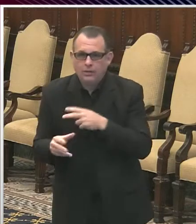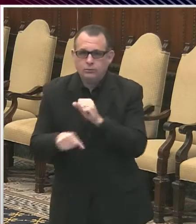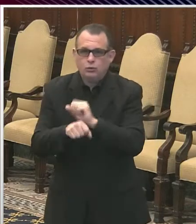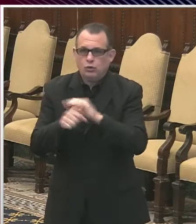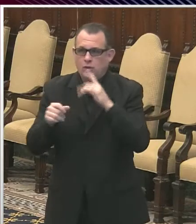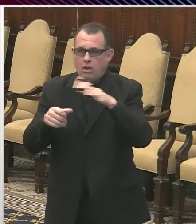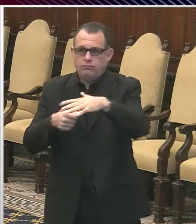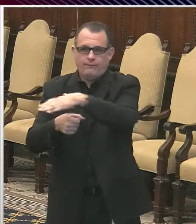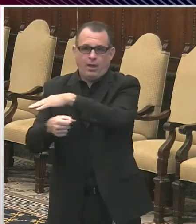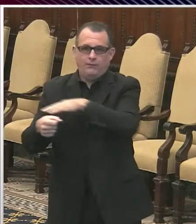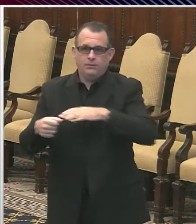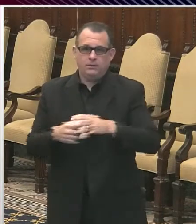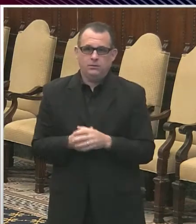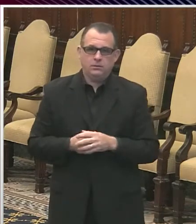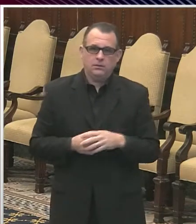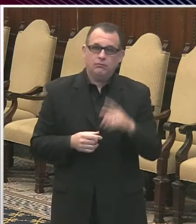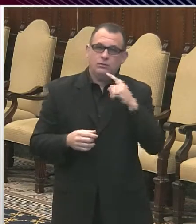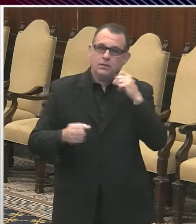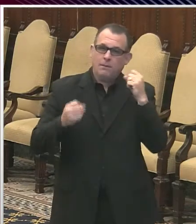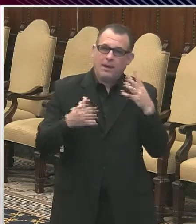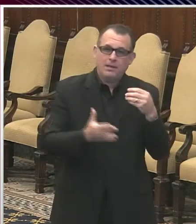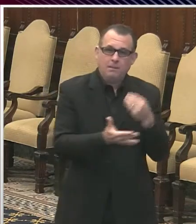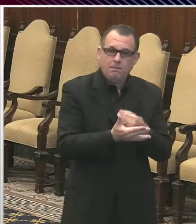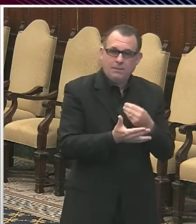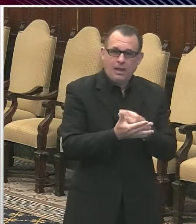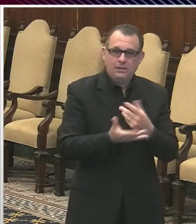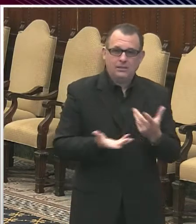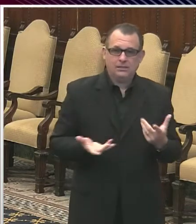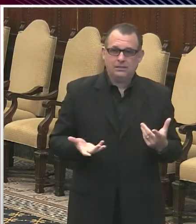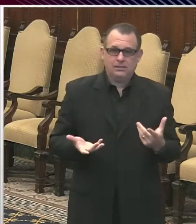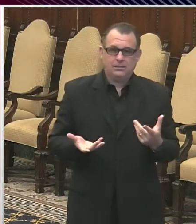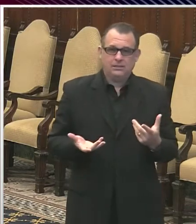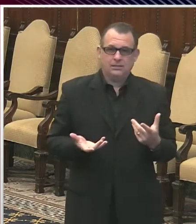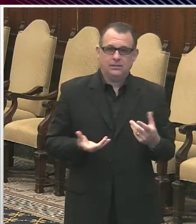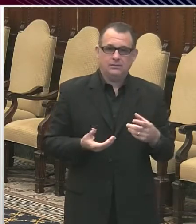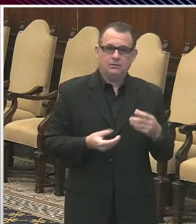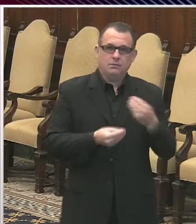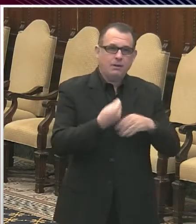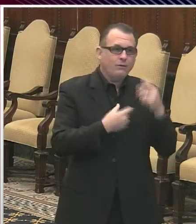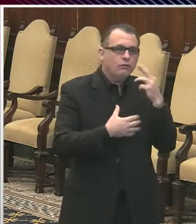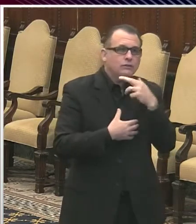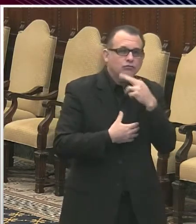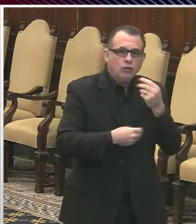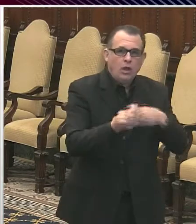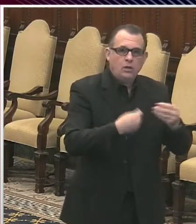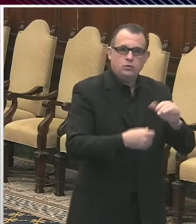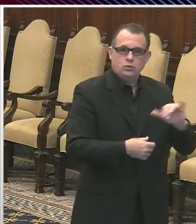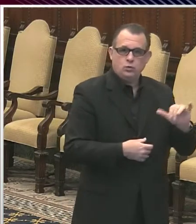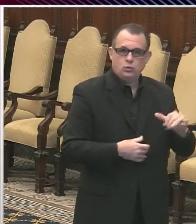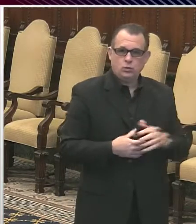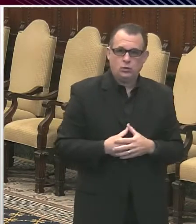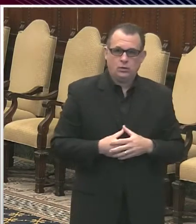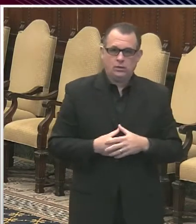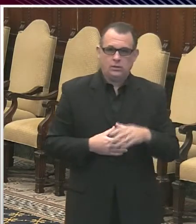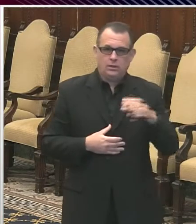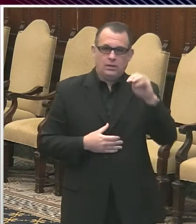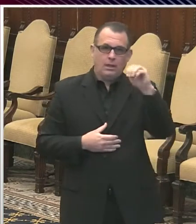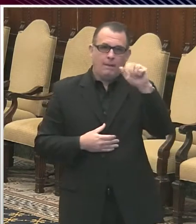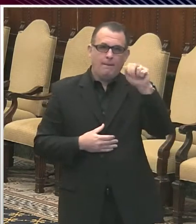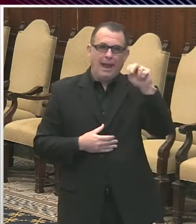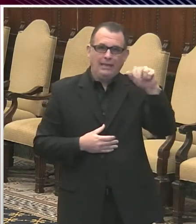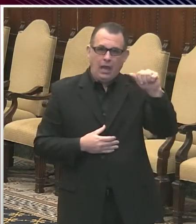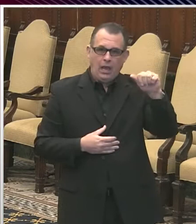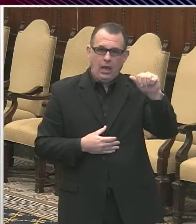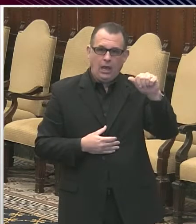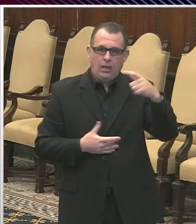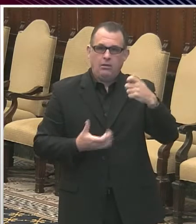hundreds of shift hours to restaurant employees in the Philadelphia community. MANA has been meeting the medical nutritional needs of people at